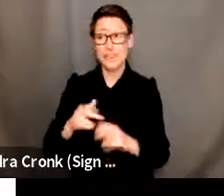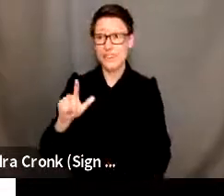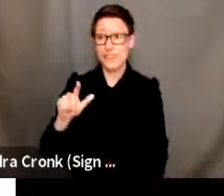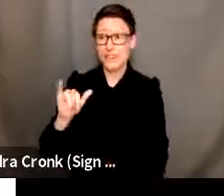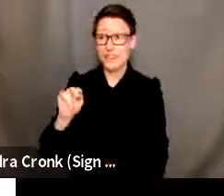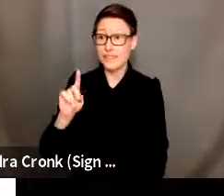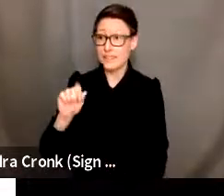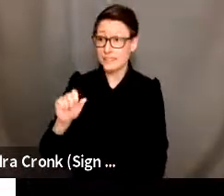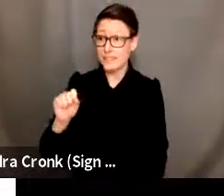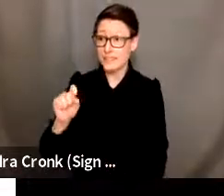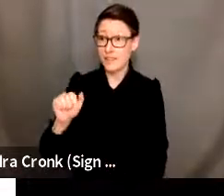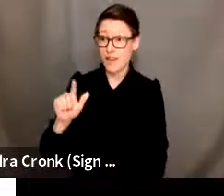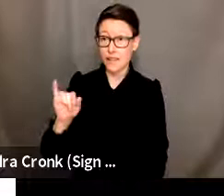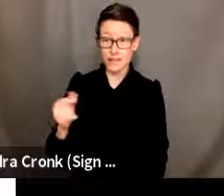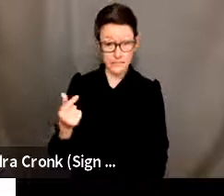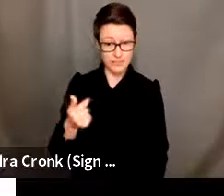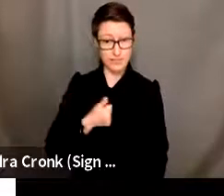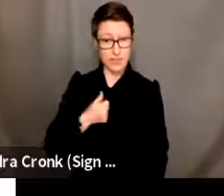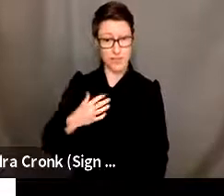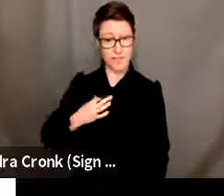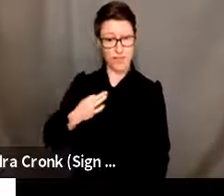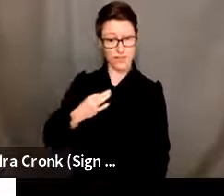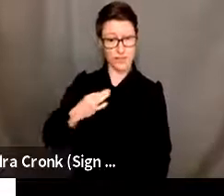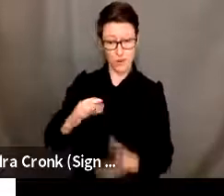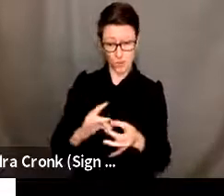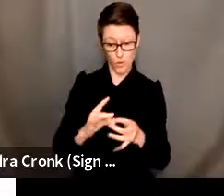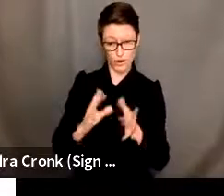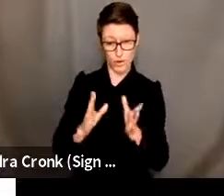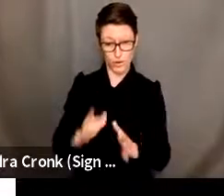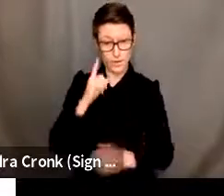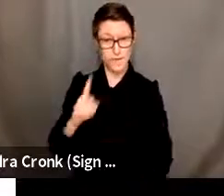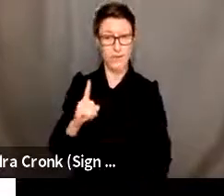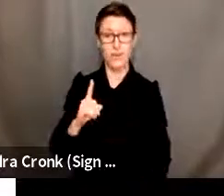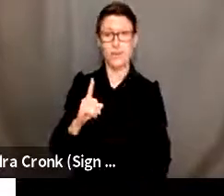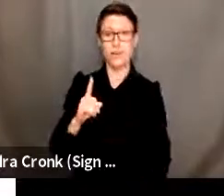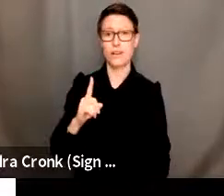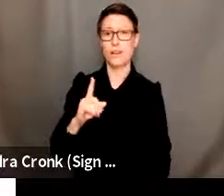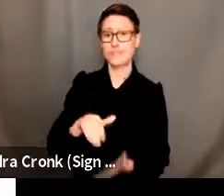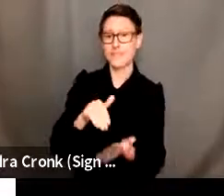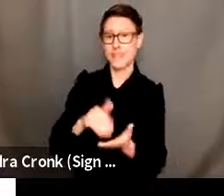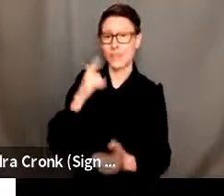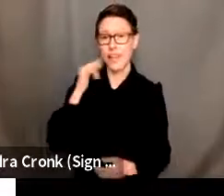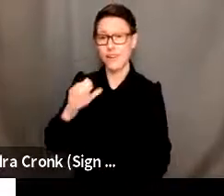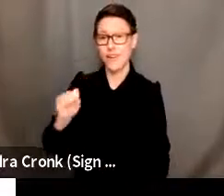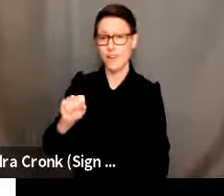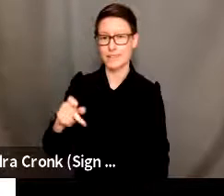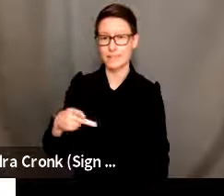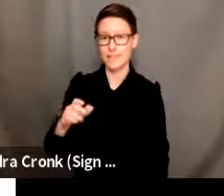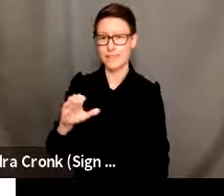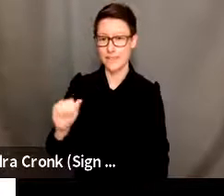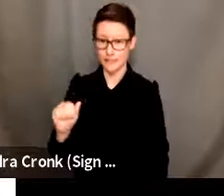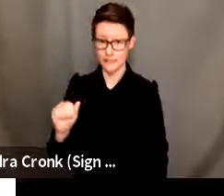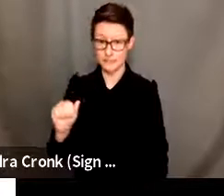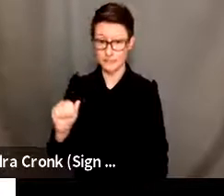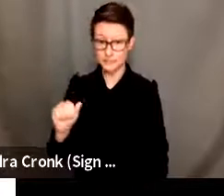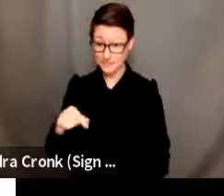the Volunteer and Education Coordinator for the Central California SPCA. We do have volunteer opportunities